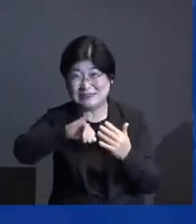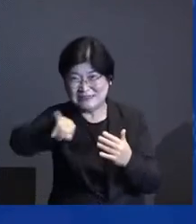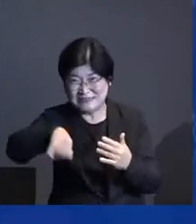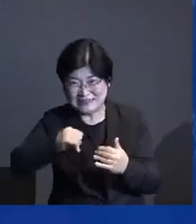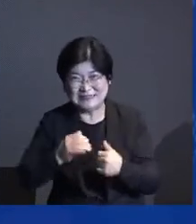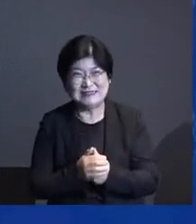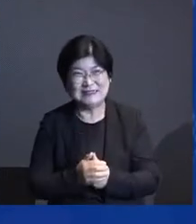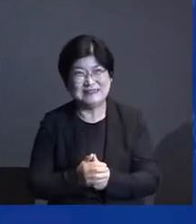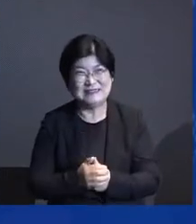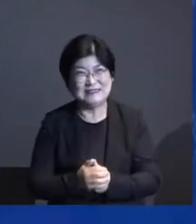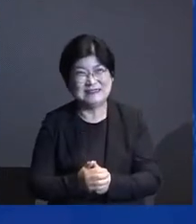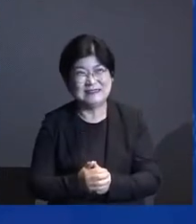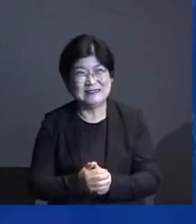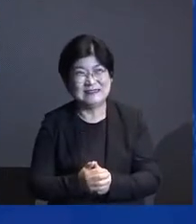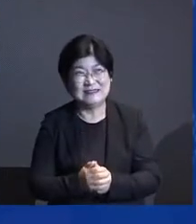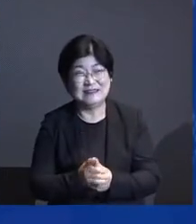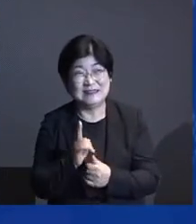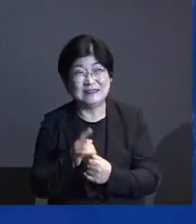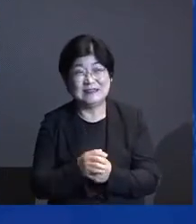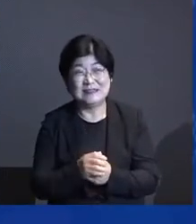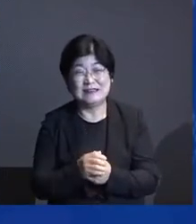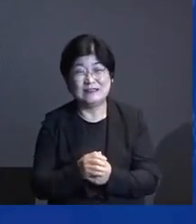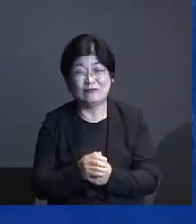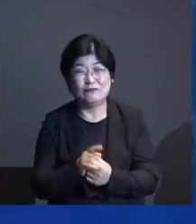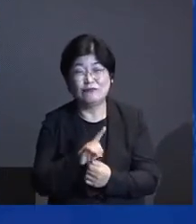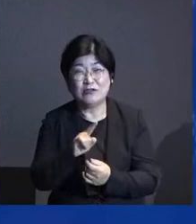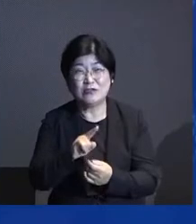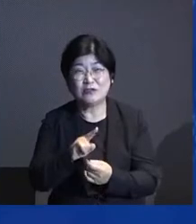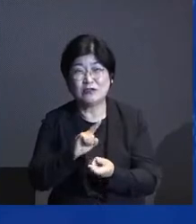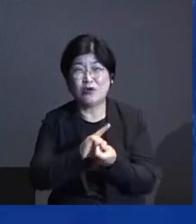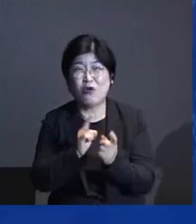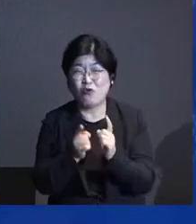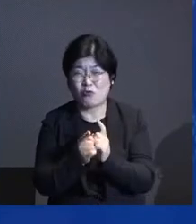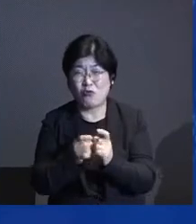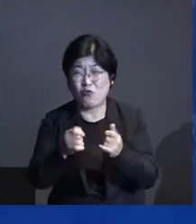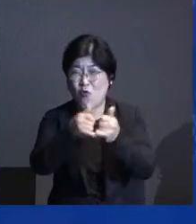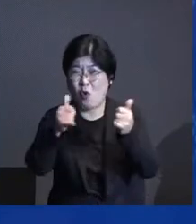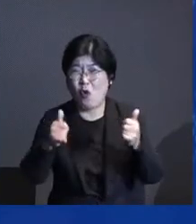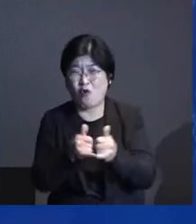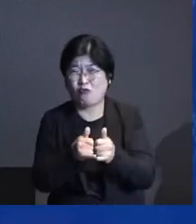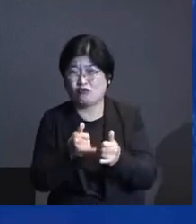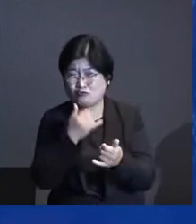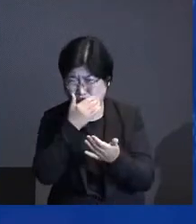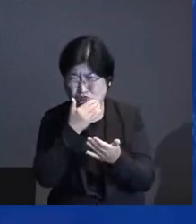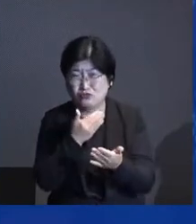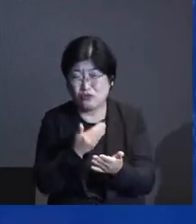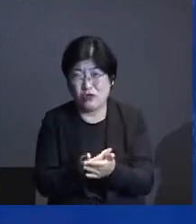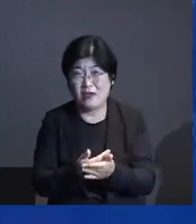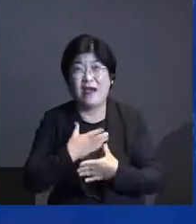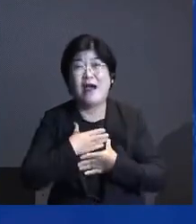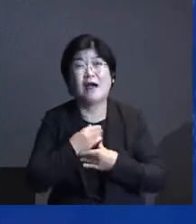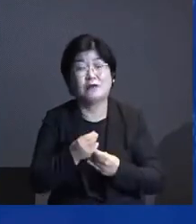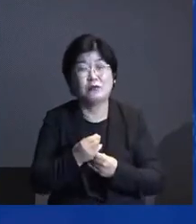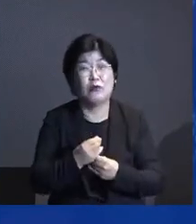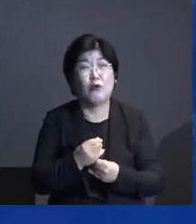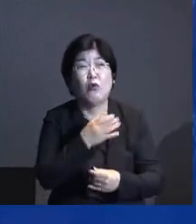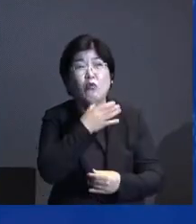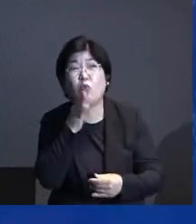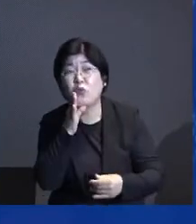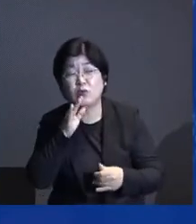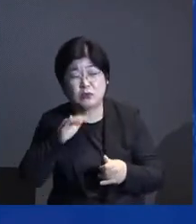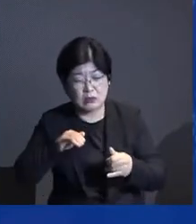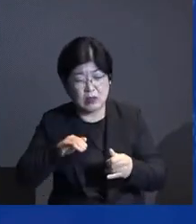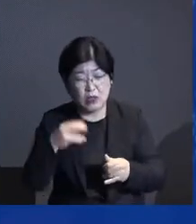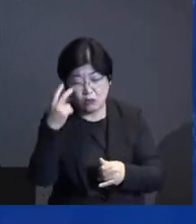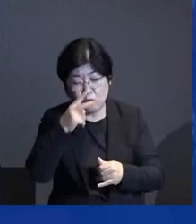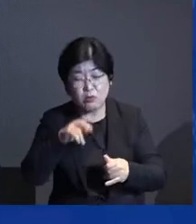is very important. The environment safe and caring environment for all the people in different regions, different communities